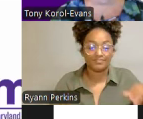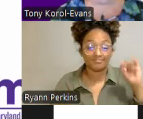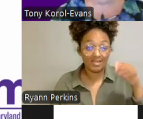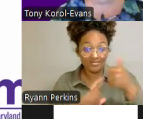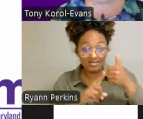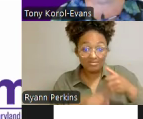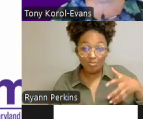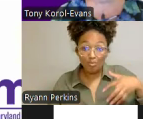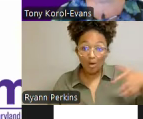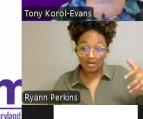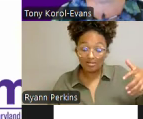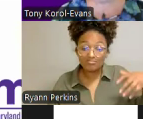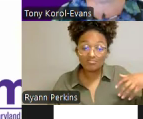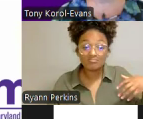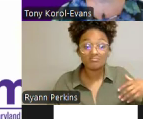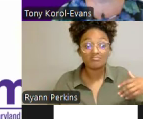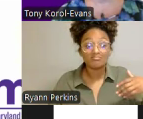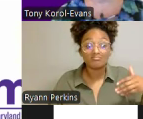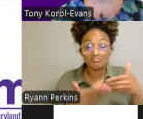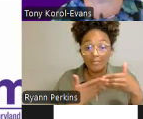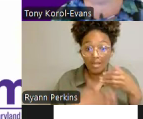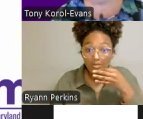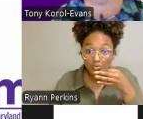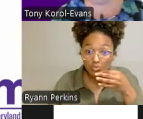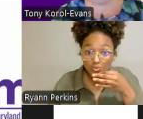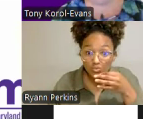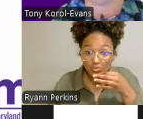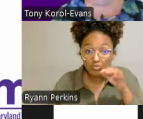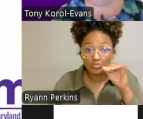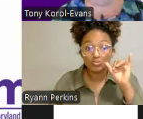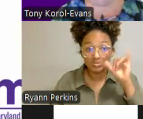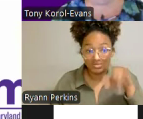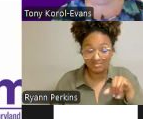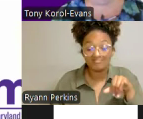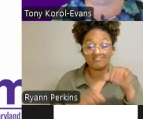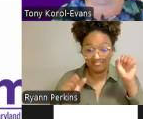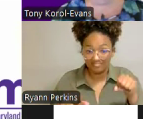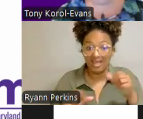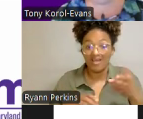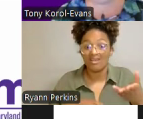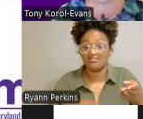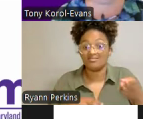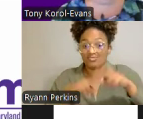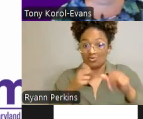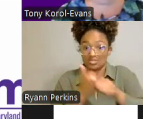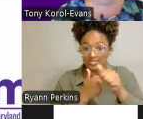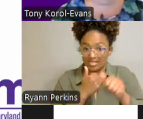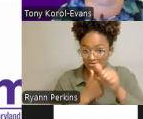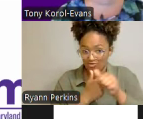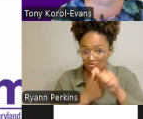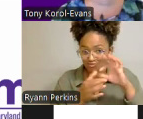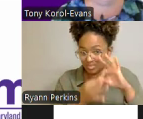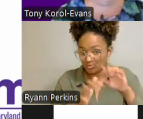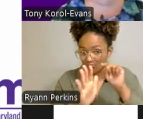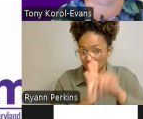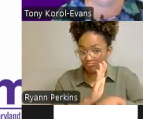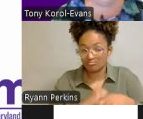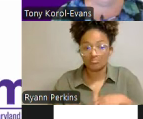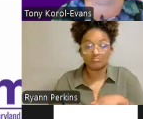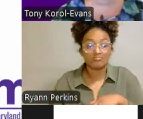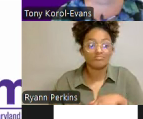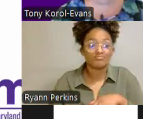factor. Non-fatal strangulation is a lethality factor, because any strangulation can lead